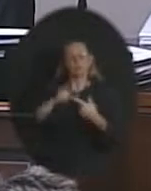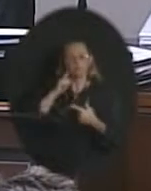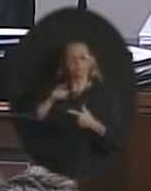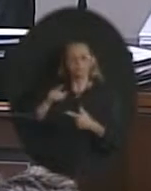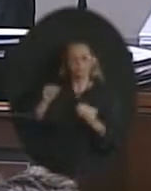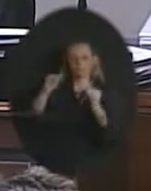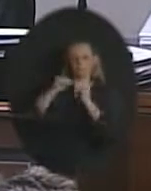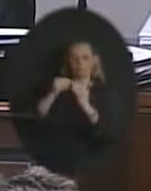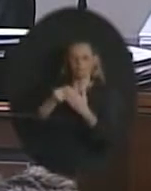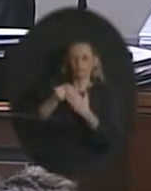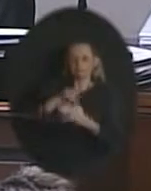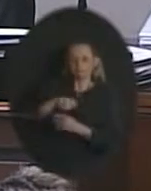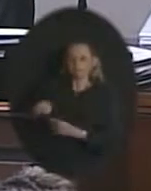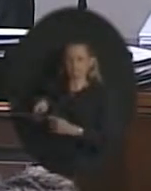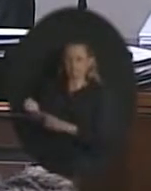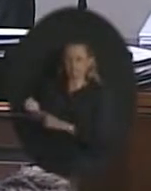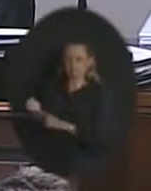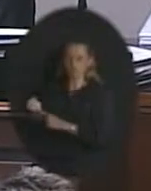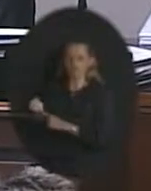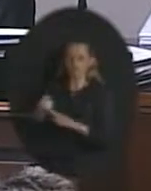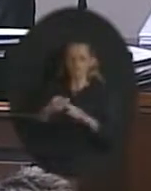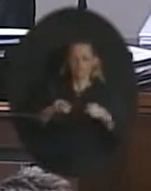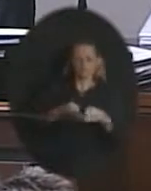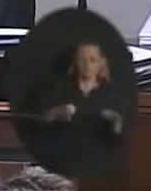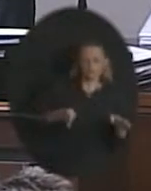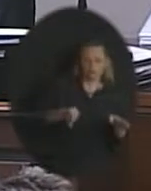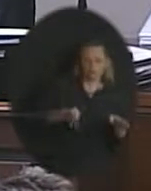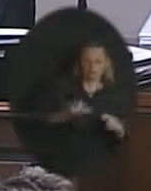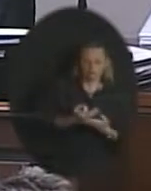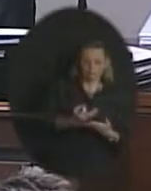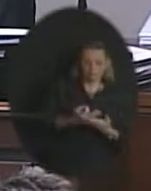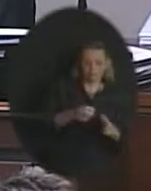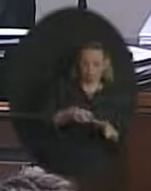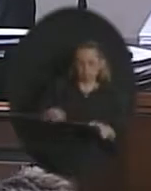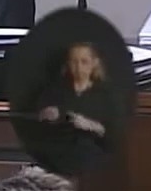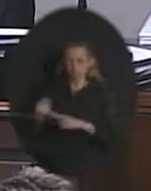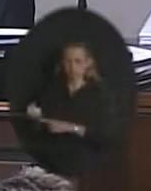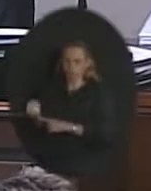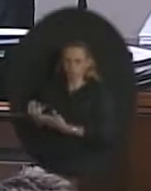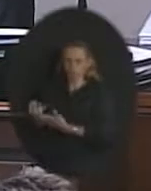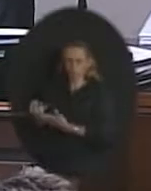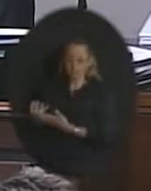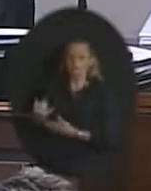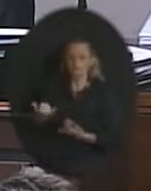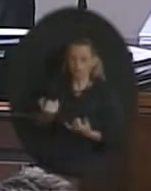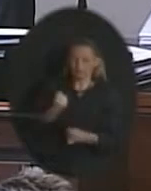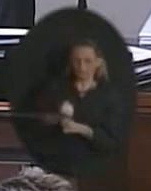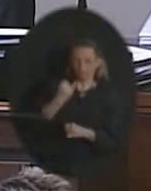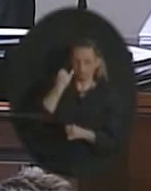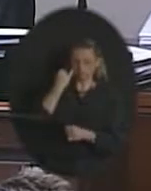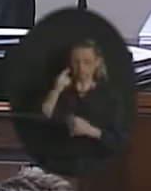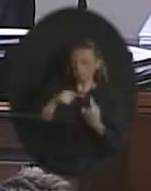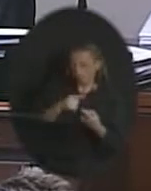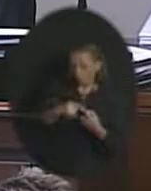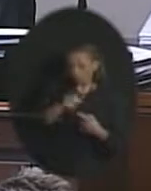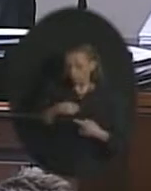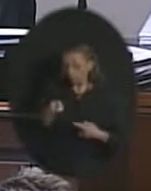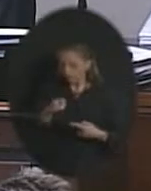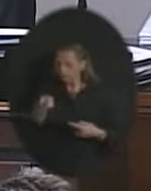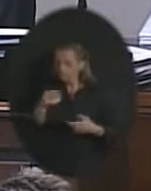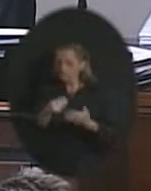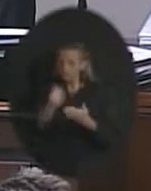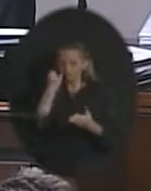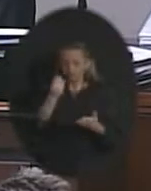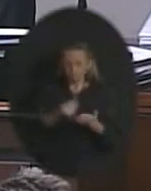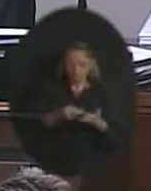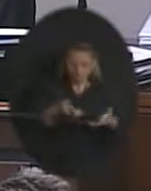our reserve fund out of the general fund on a transfer. So this year when we do transfers, if there's any money left over, we should think about trying to transfer a little bit